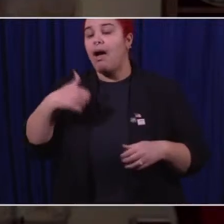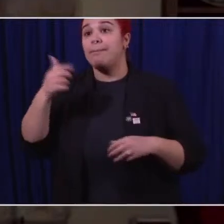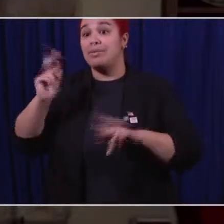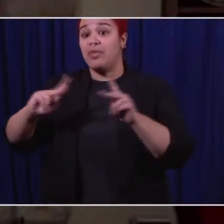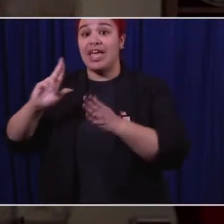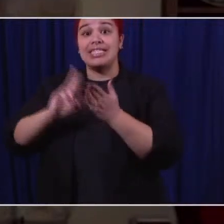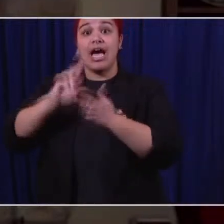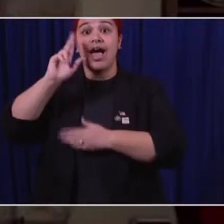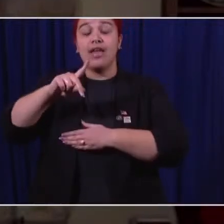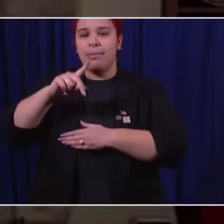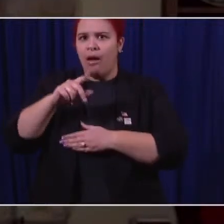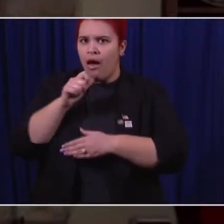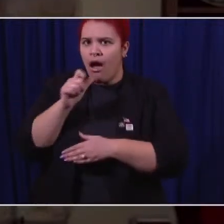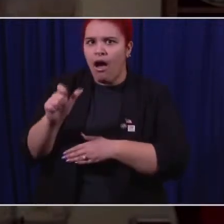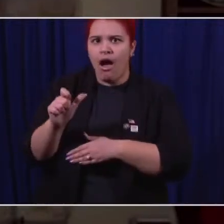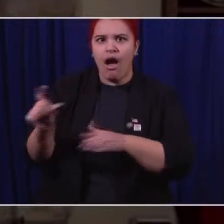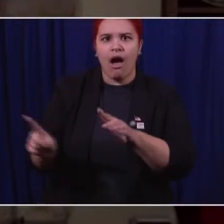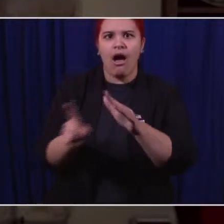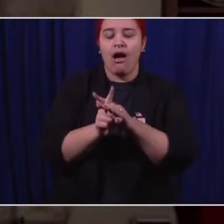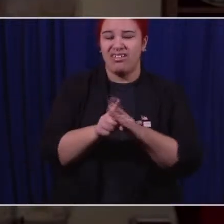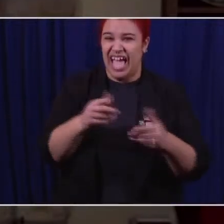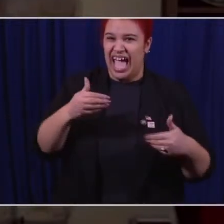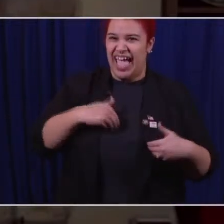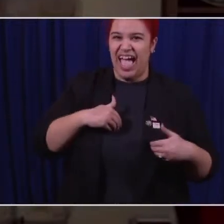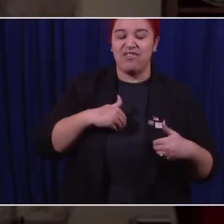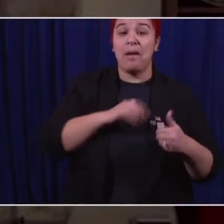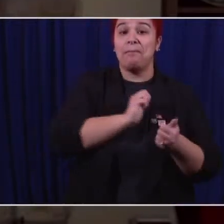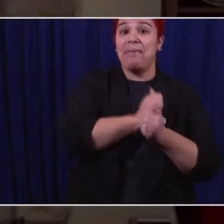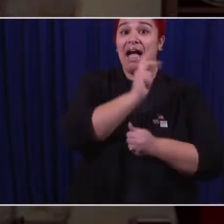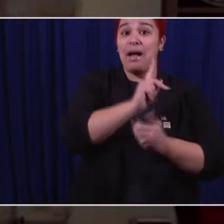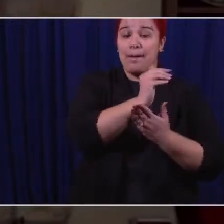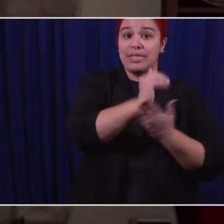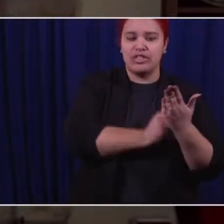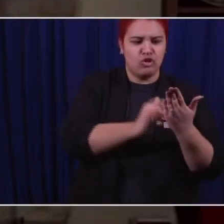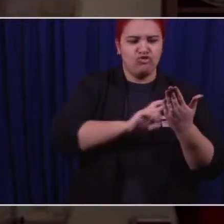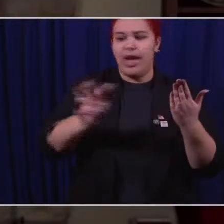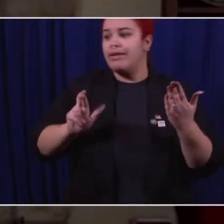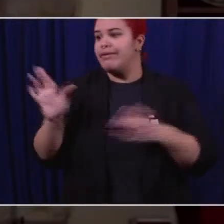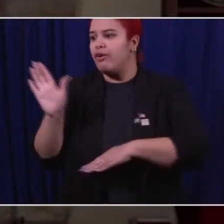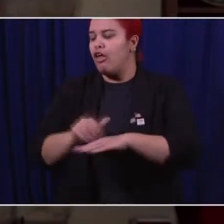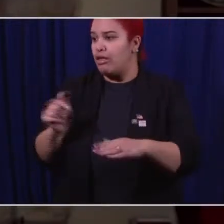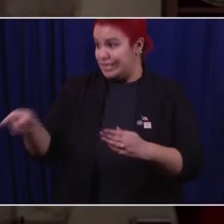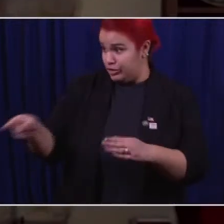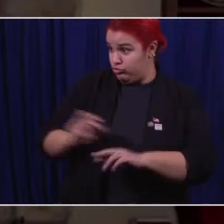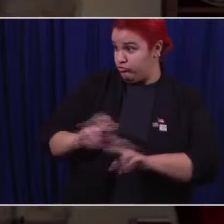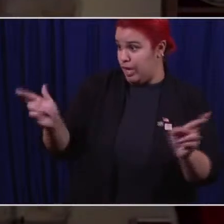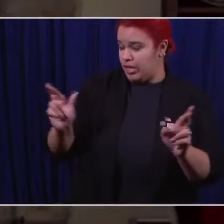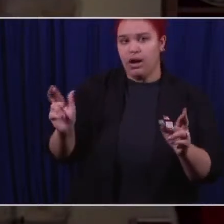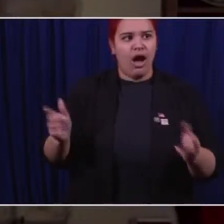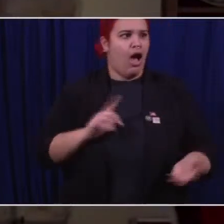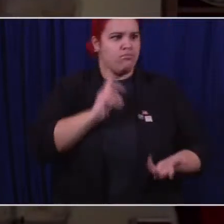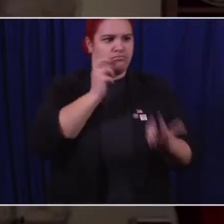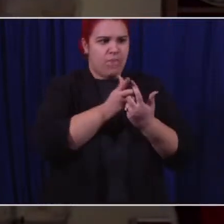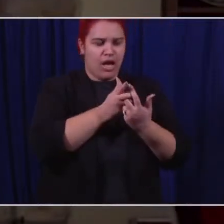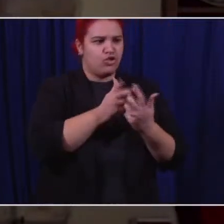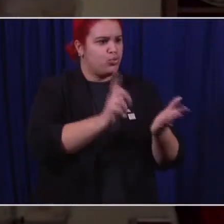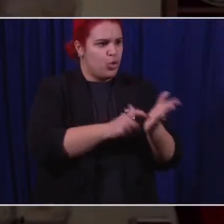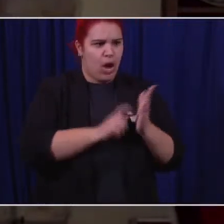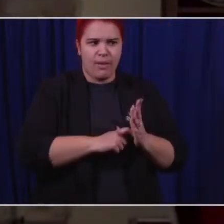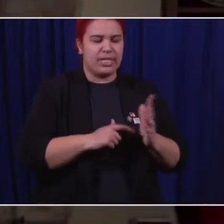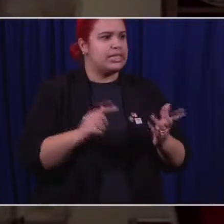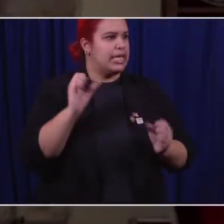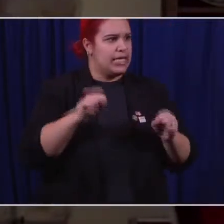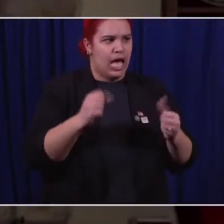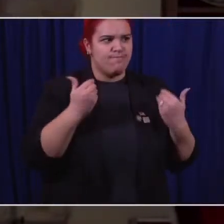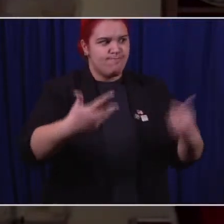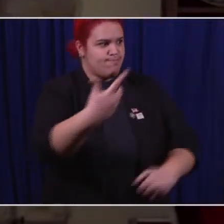Is there a backup list readily available so people can step up within minutes and say, I'm ready, I qualify, I can be there to take it? What's